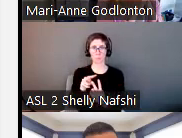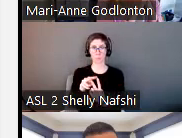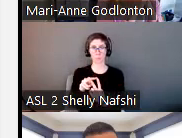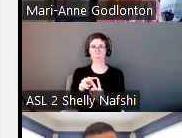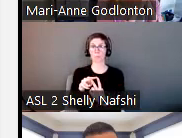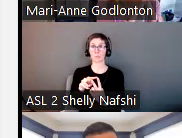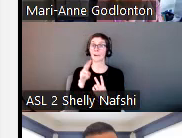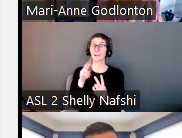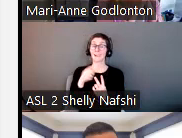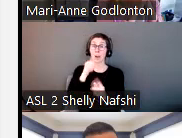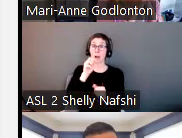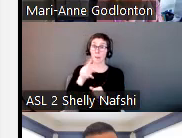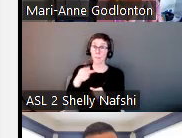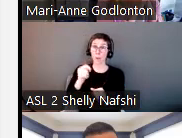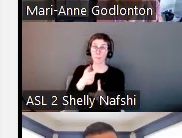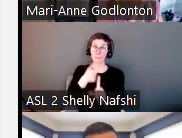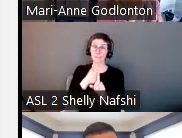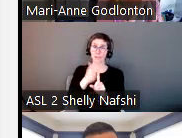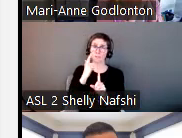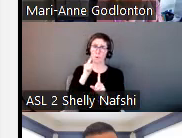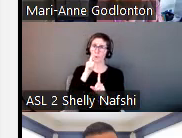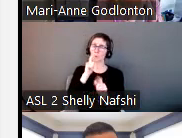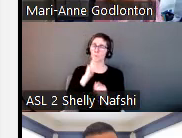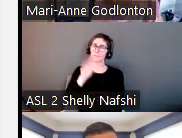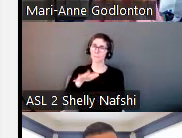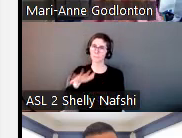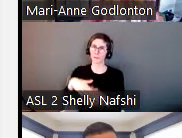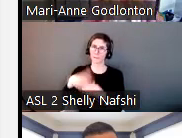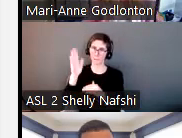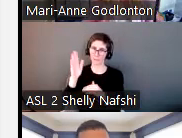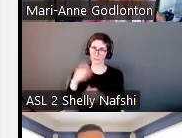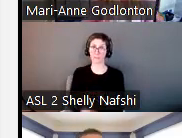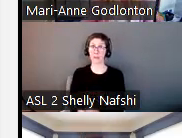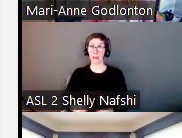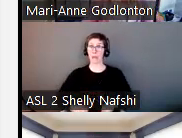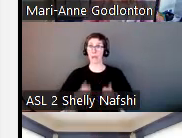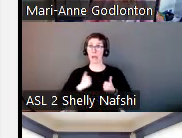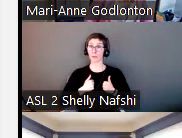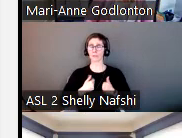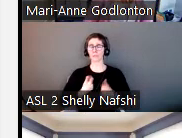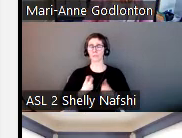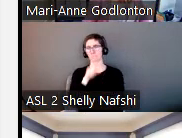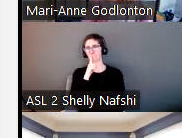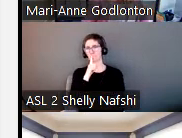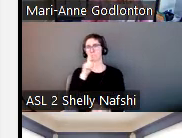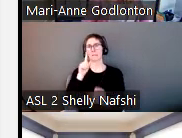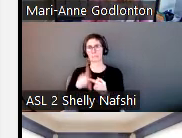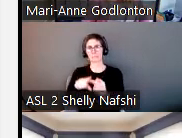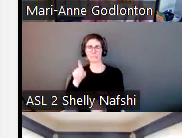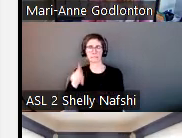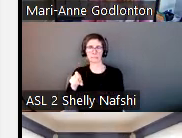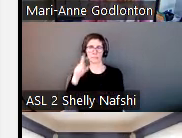plus. Nobody knows where those locations are until you're working with a client. So we do our best to ensure that they are